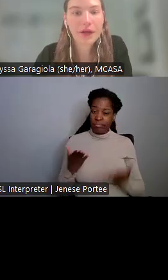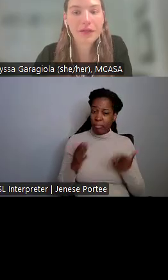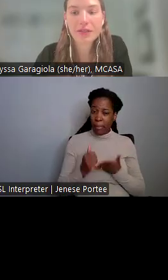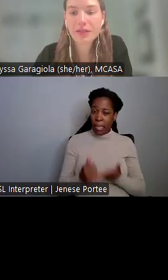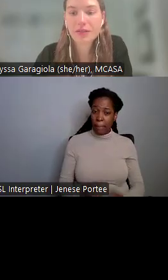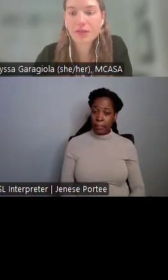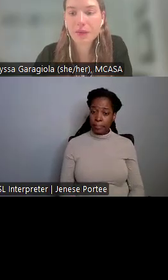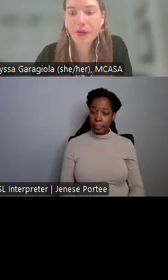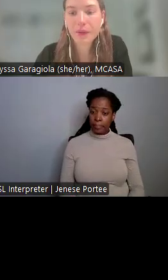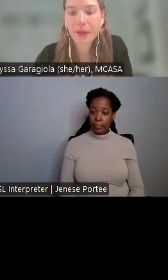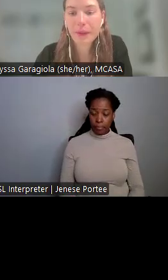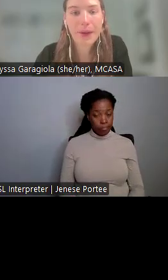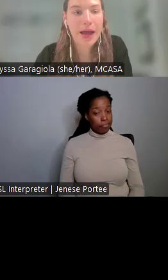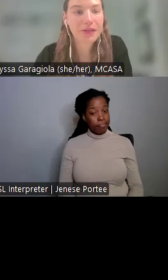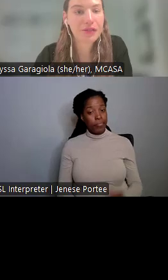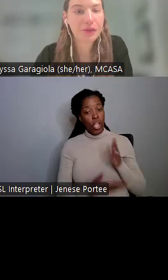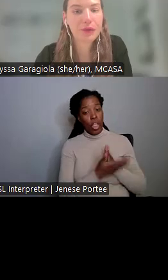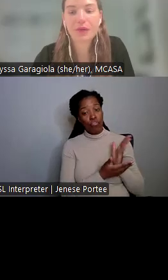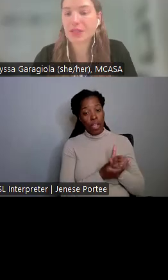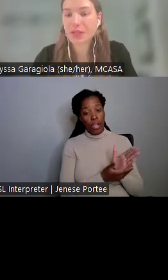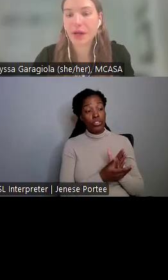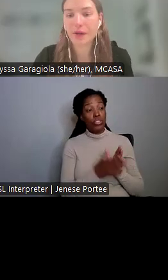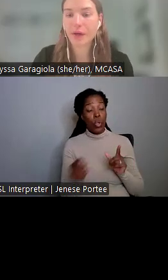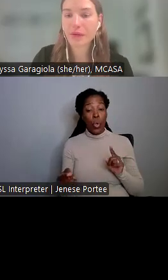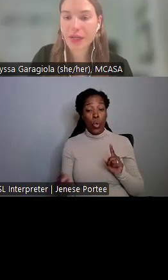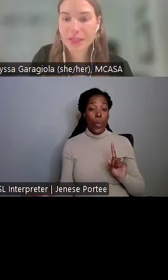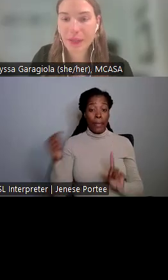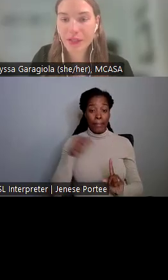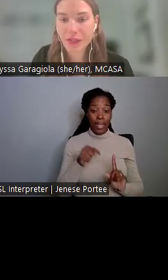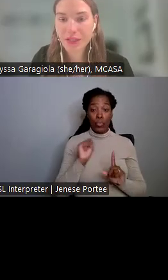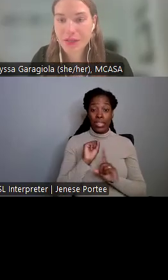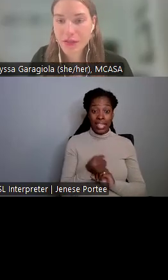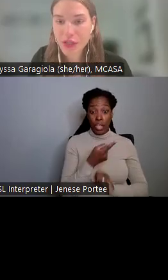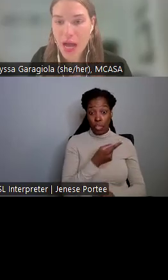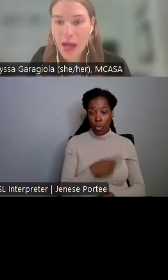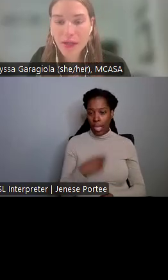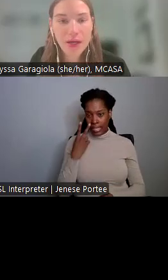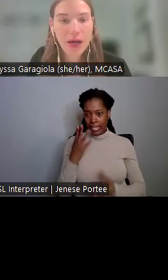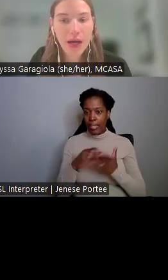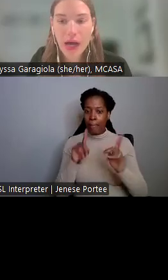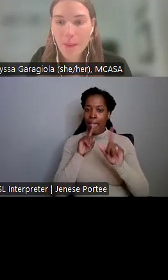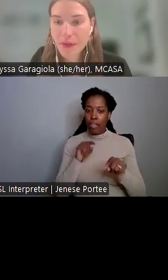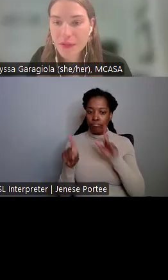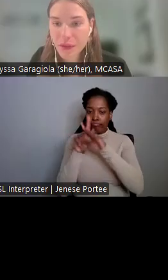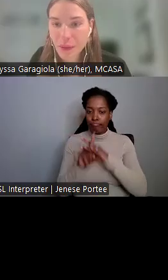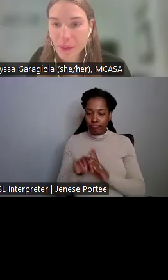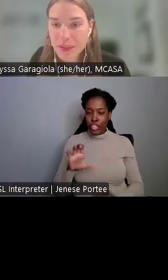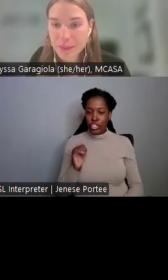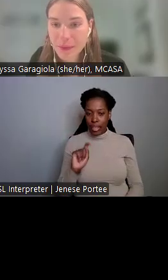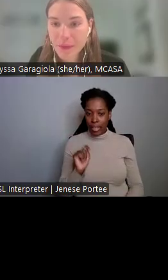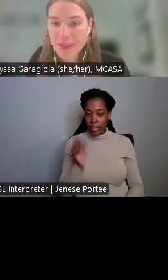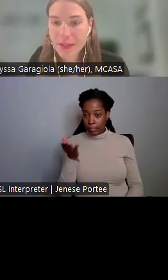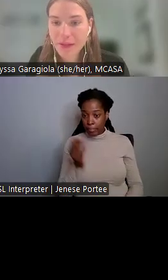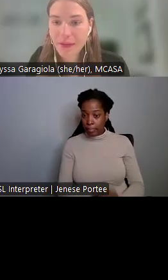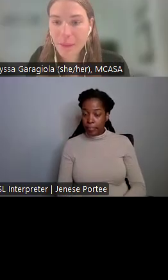All right. So going back to the scenario, we've got some answers in the chat. So